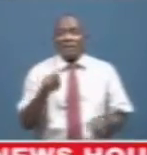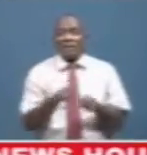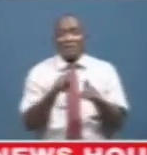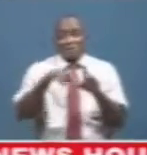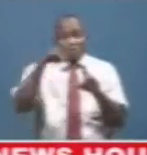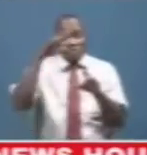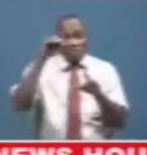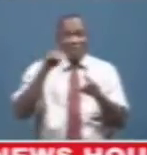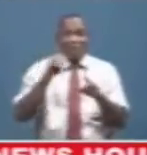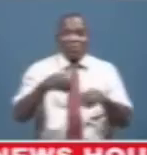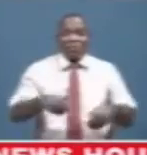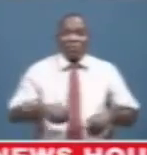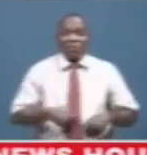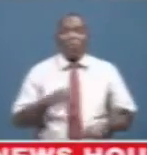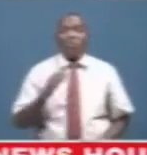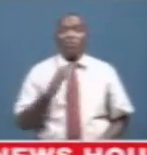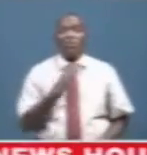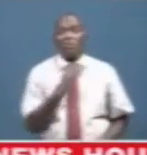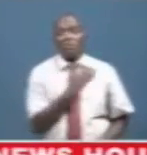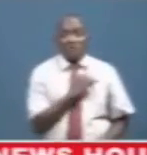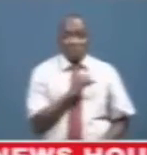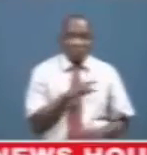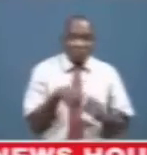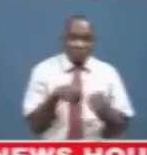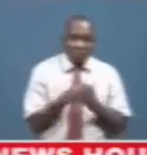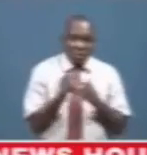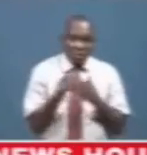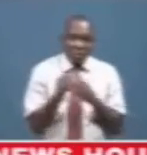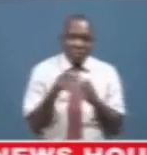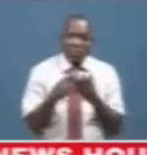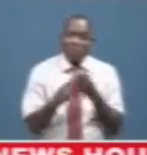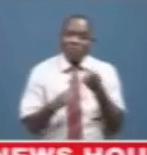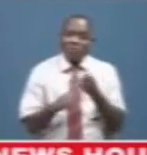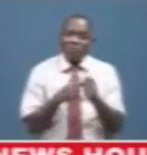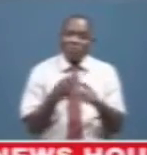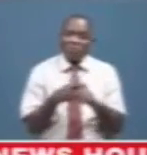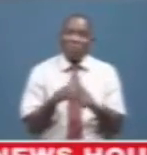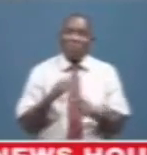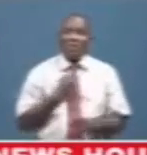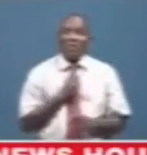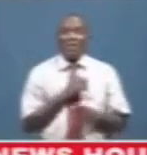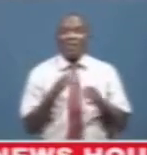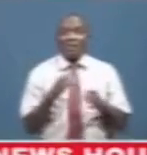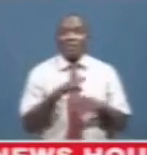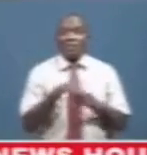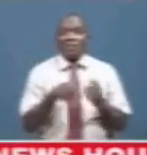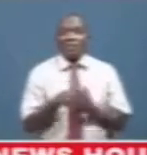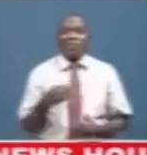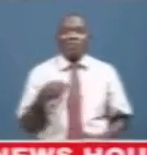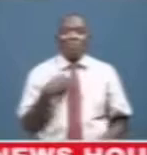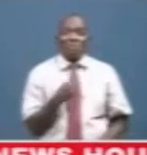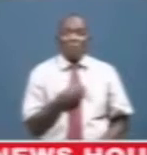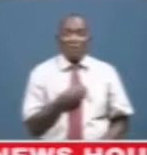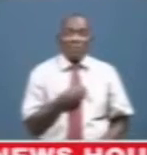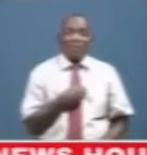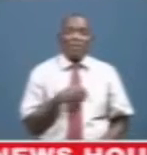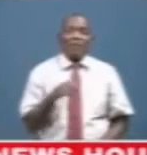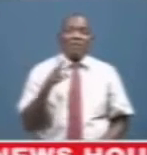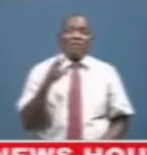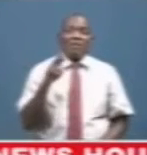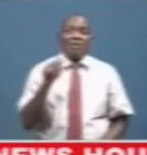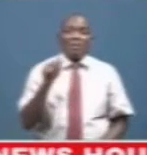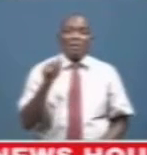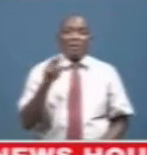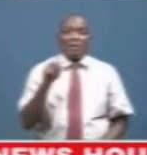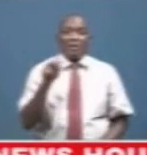the chairman of the juvenile committee, led the entire event with support from the executive council members, Mr. Dr. Randy